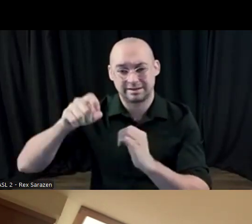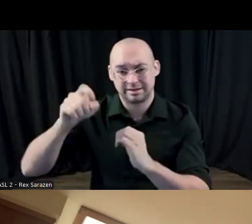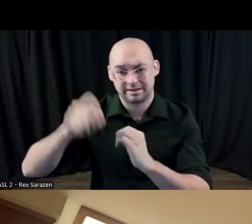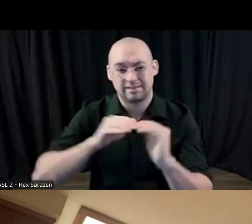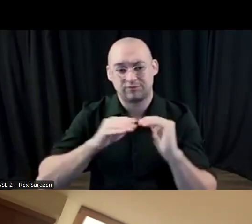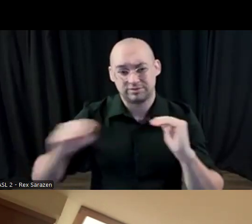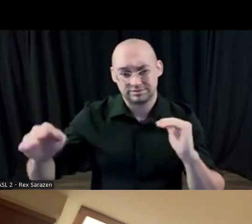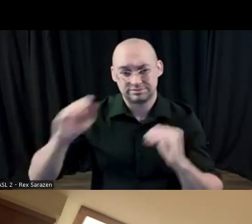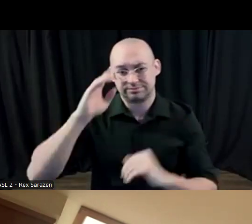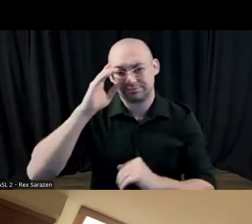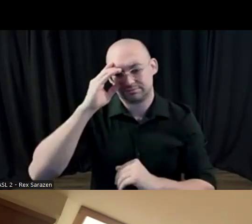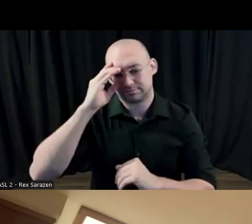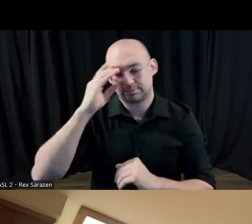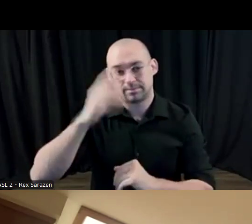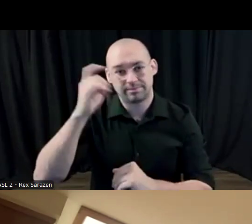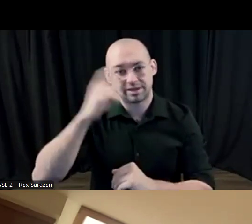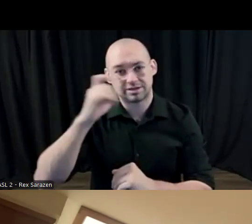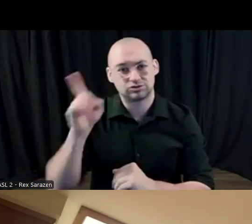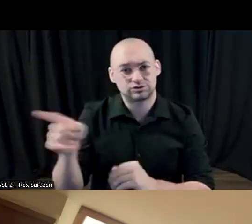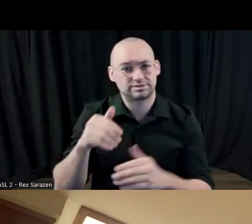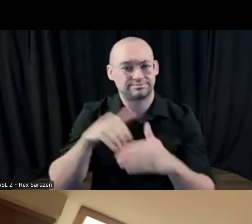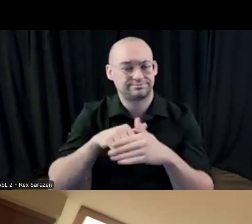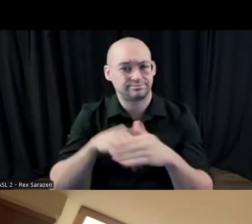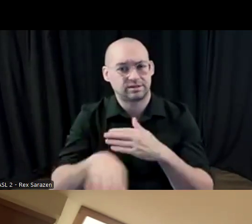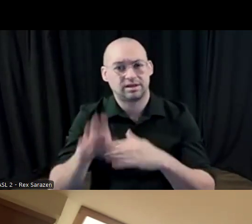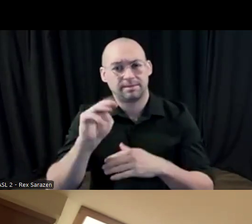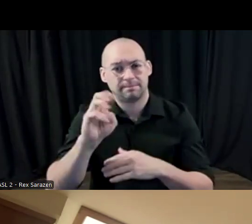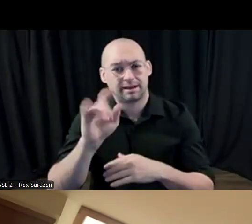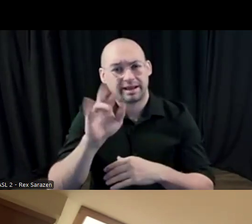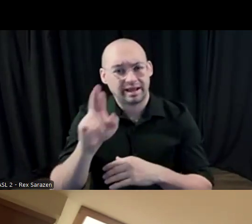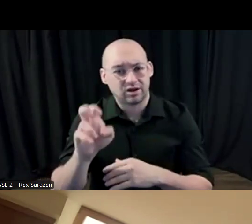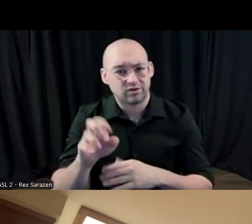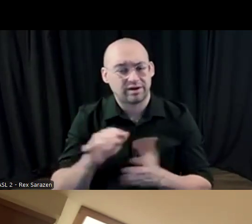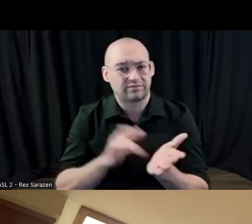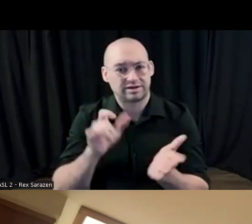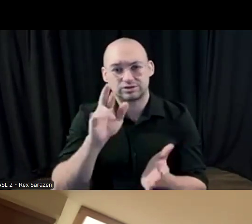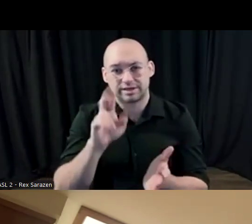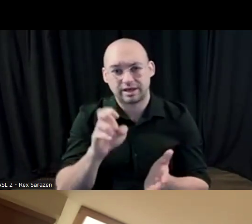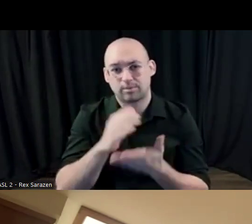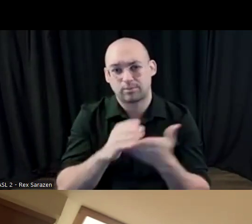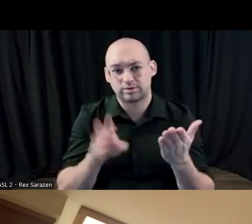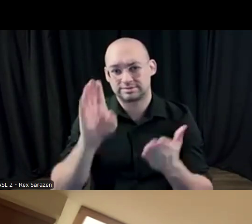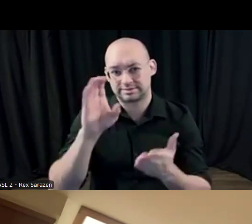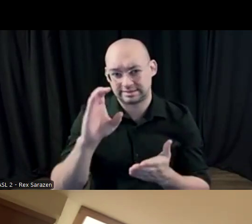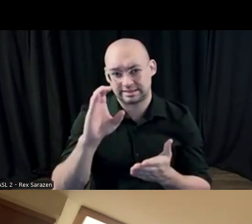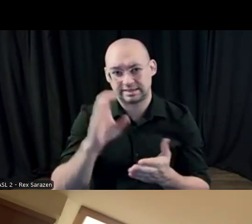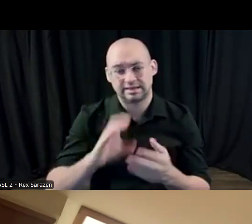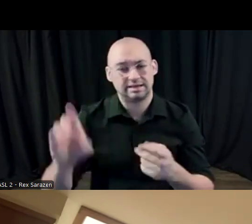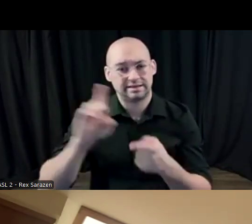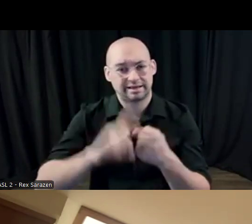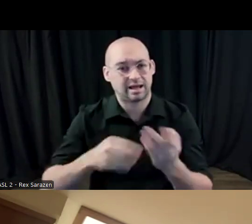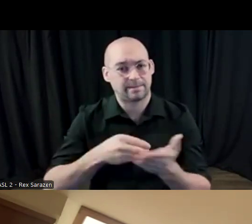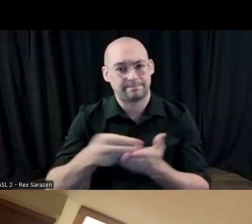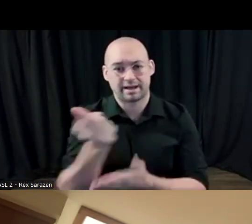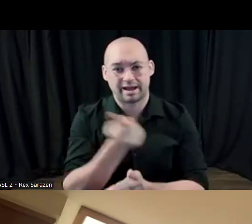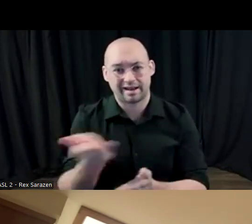levels. Because she is enrolled in Medicare Advantage Care Part C, she cannot purchase any